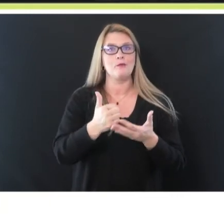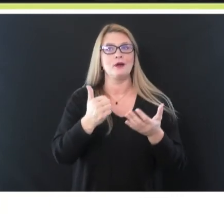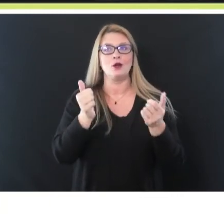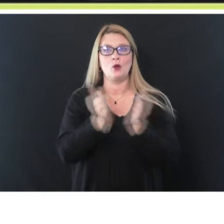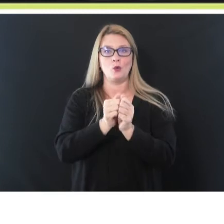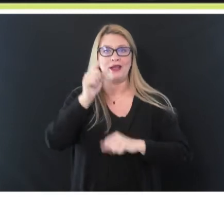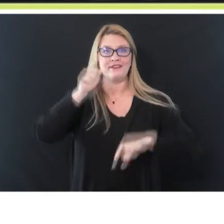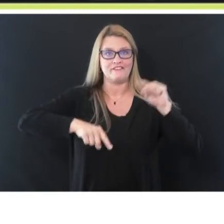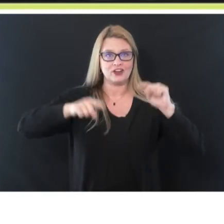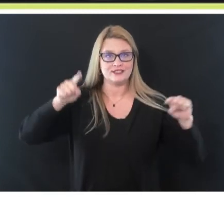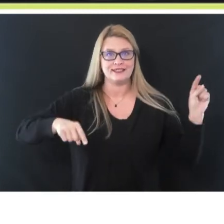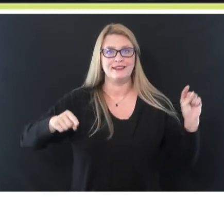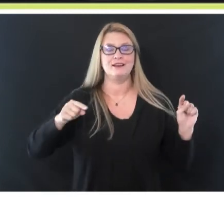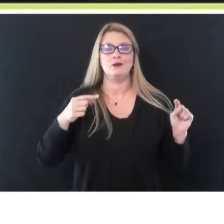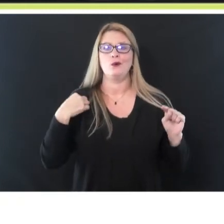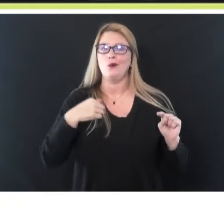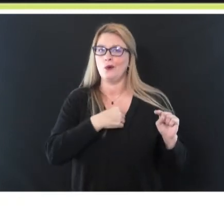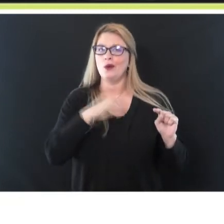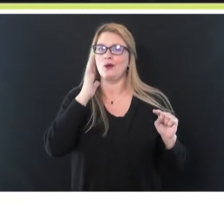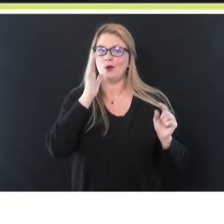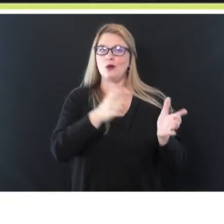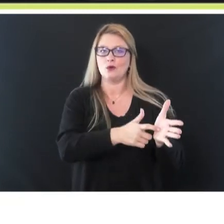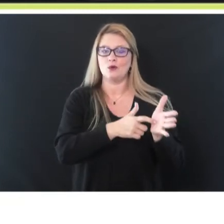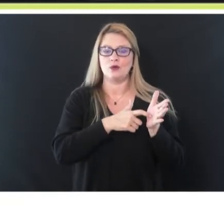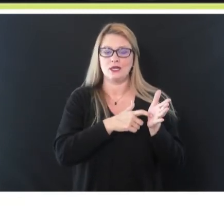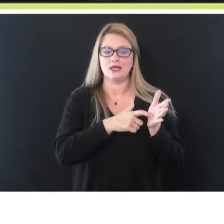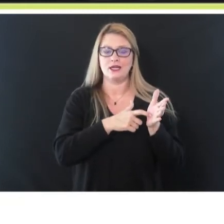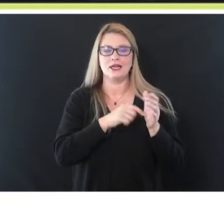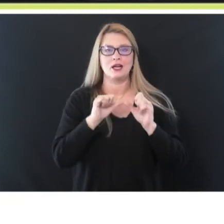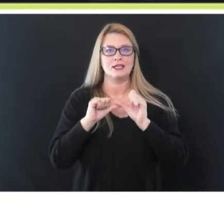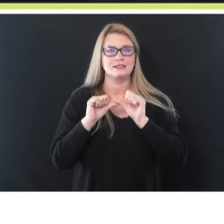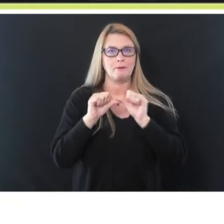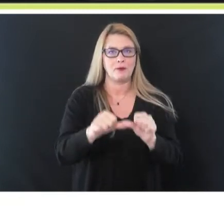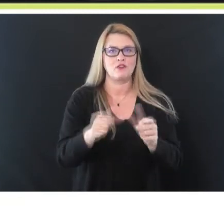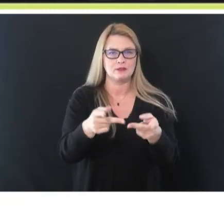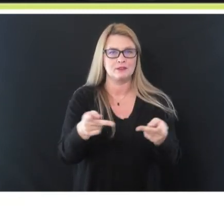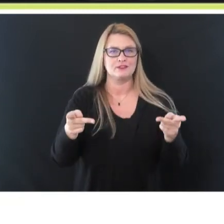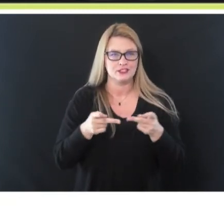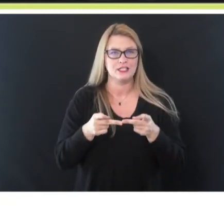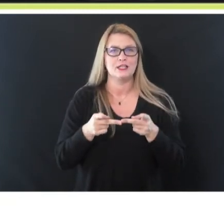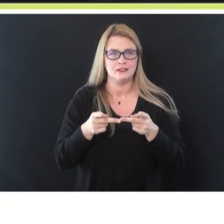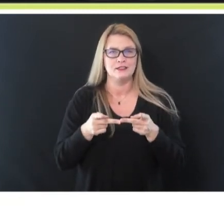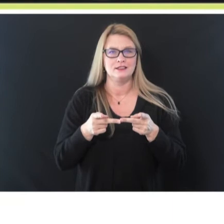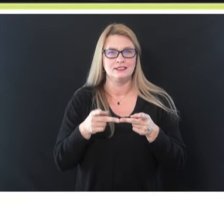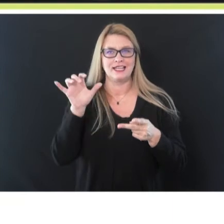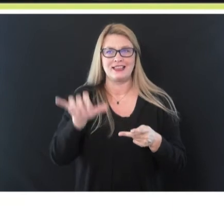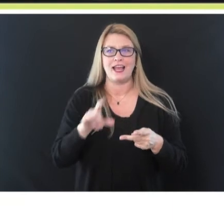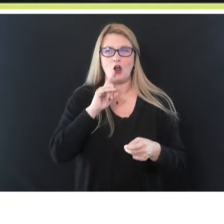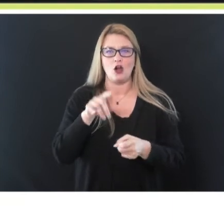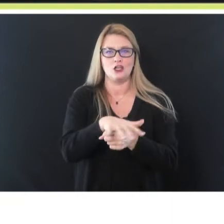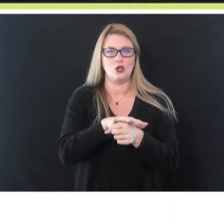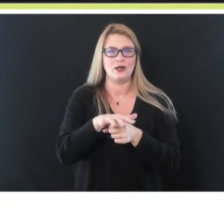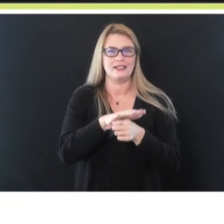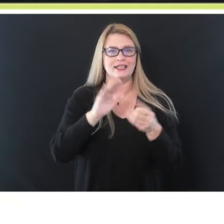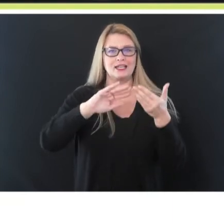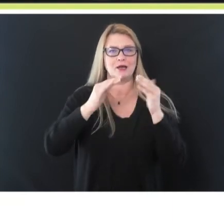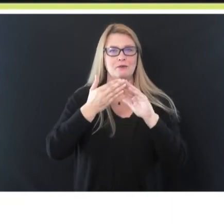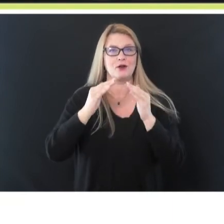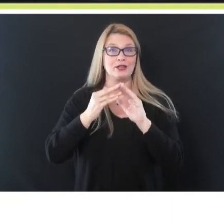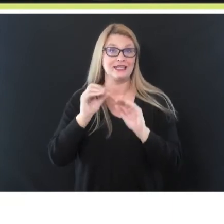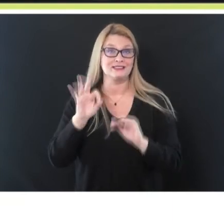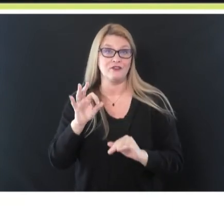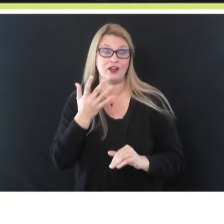color, it is going to require some permanent facilities that are located in communities of color.